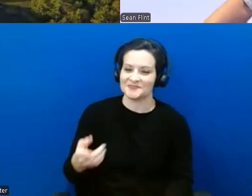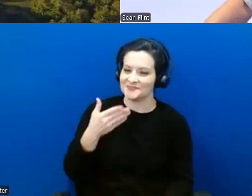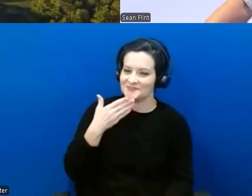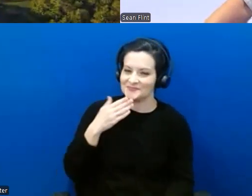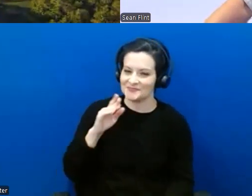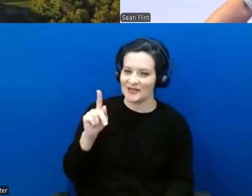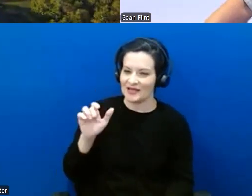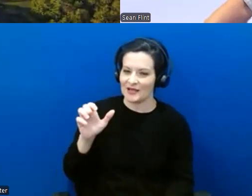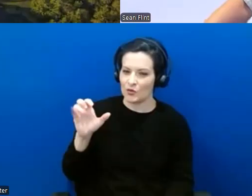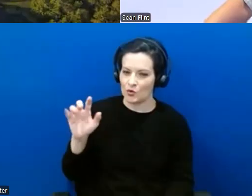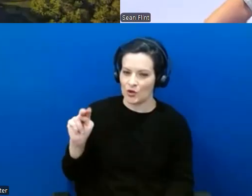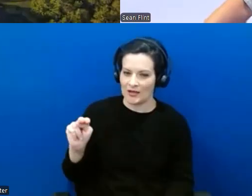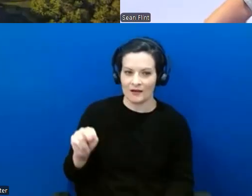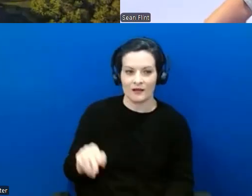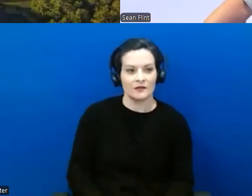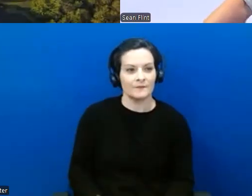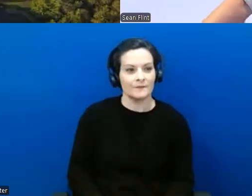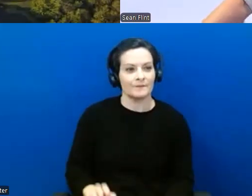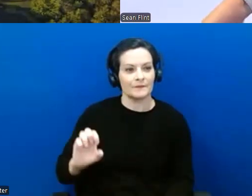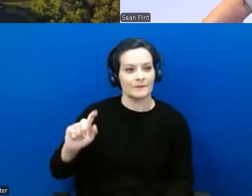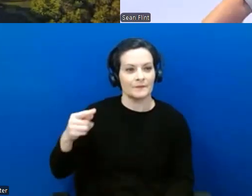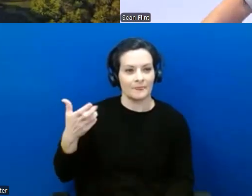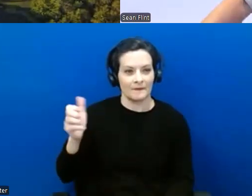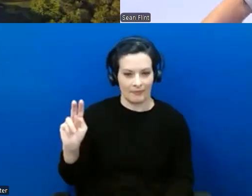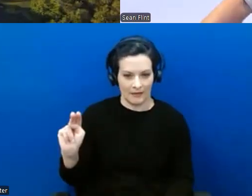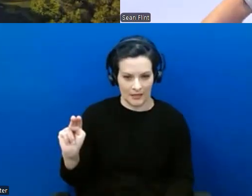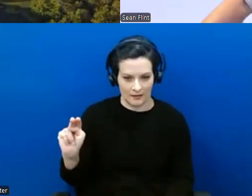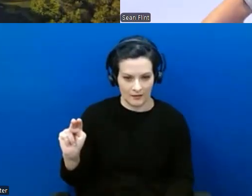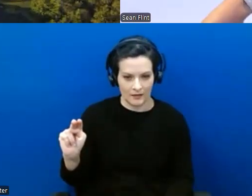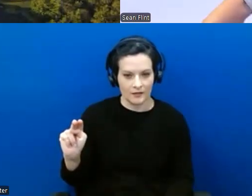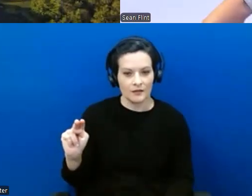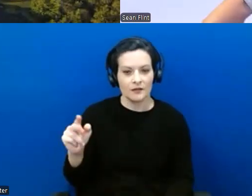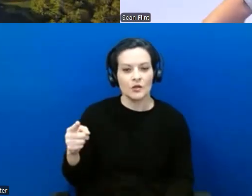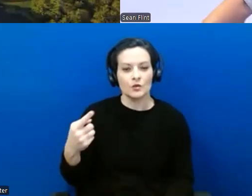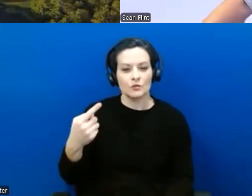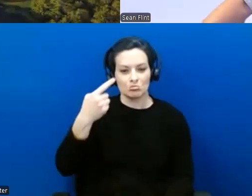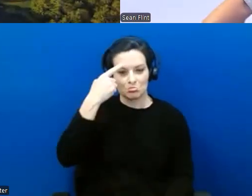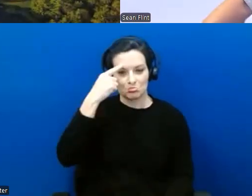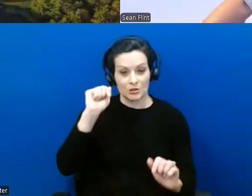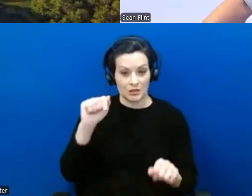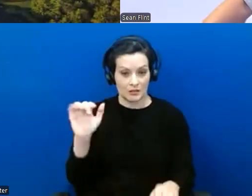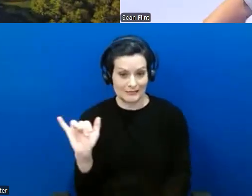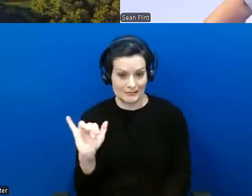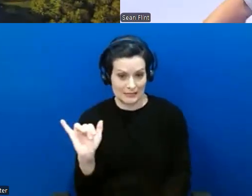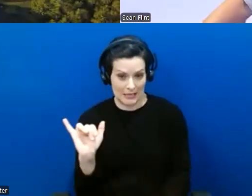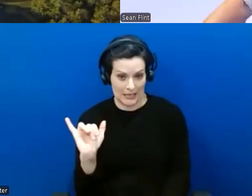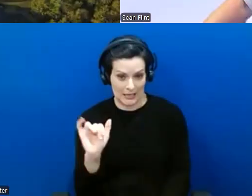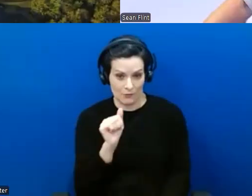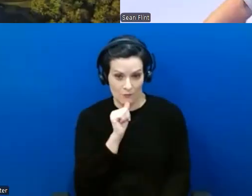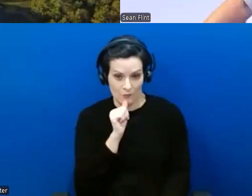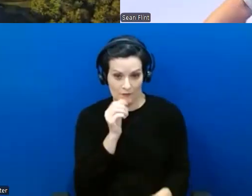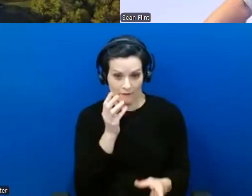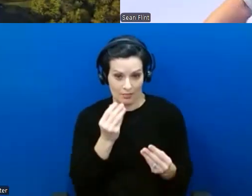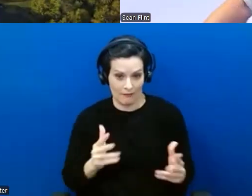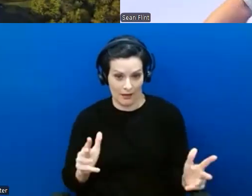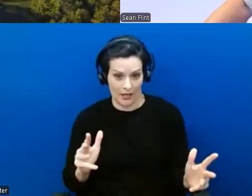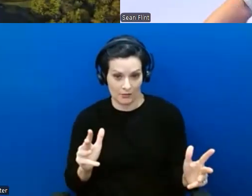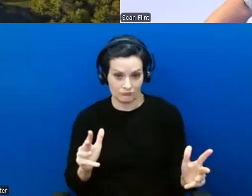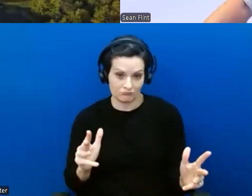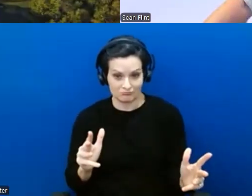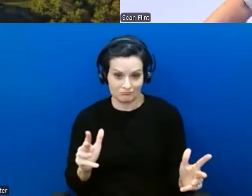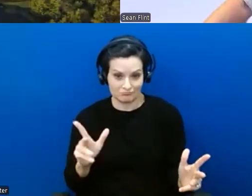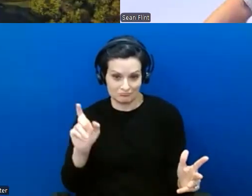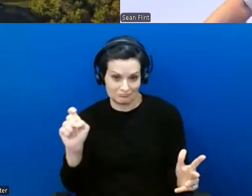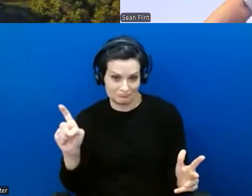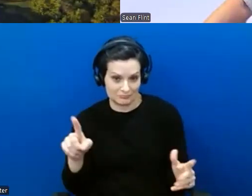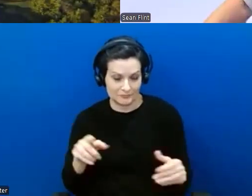great. So Ethan, what about do you feel like you can do the same kind of things on private land? I guess I'll, kind of toss it that way. But